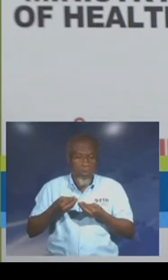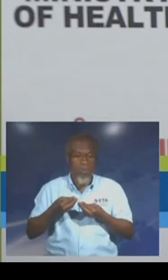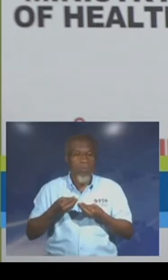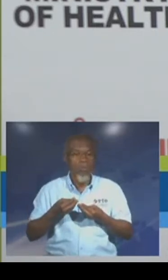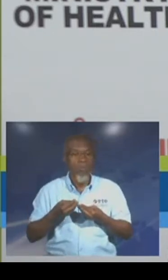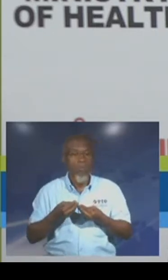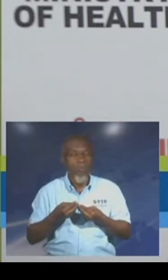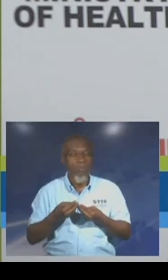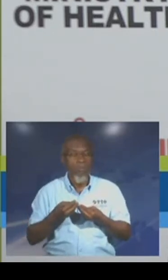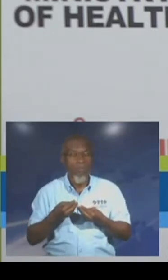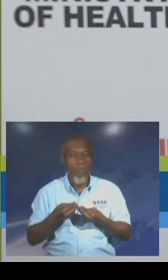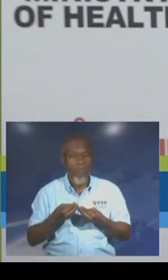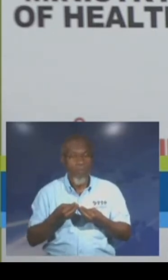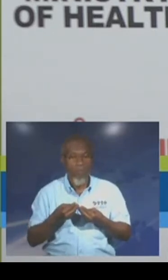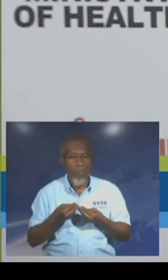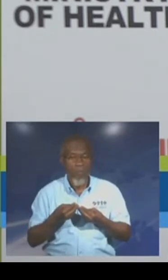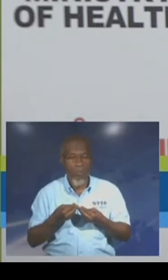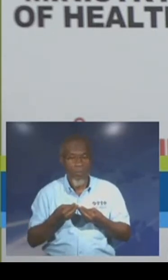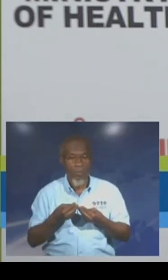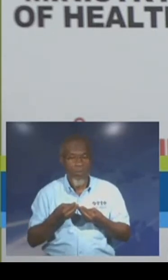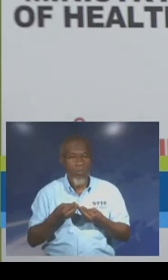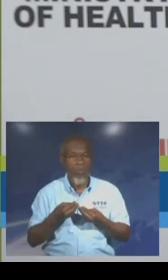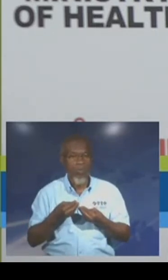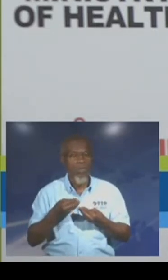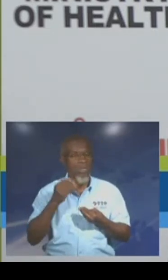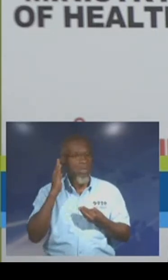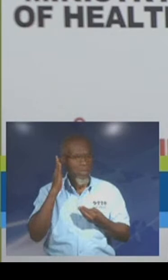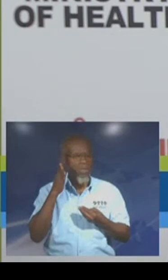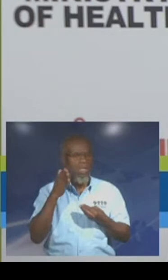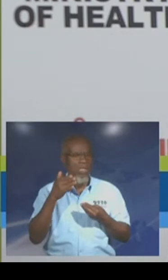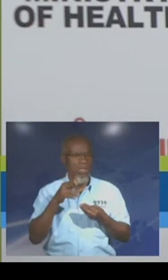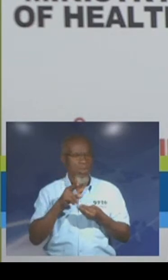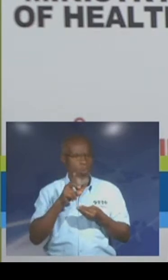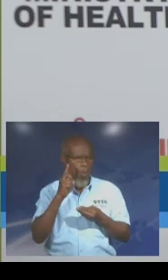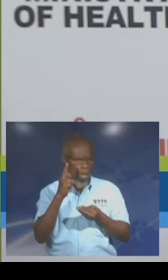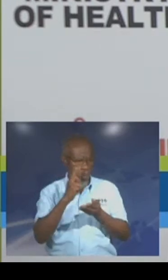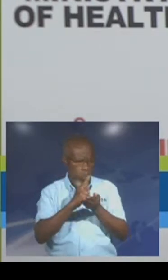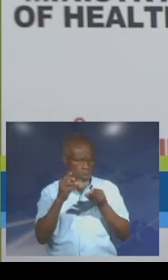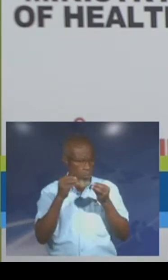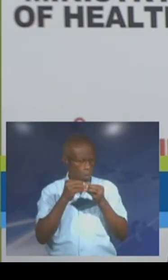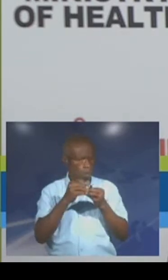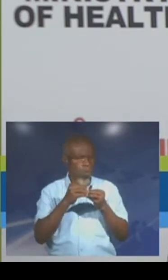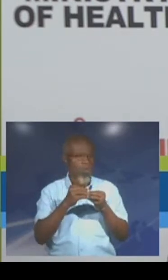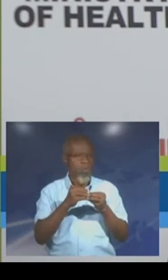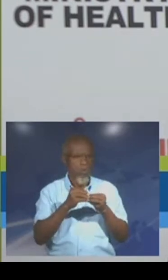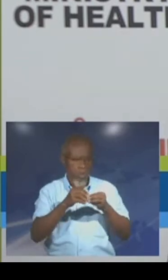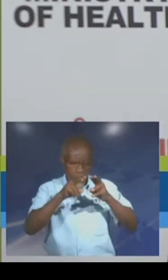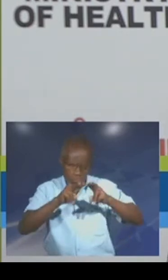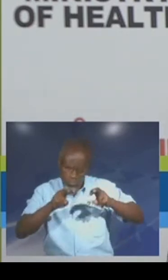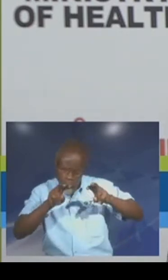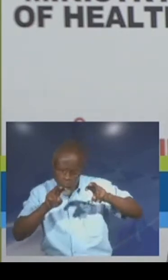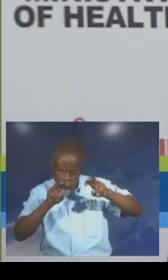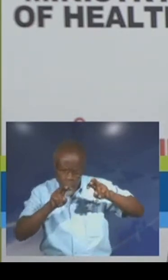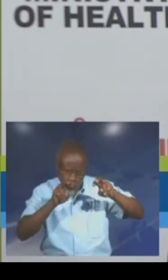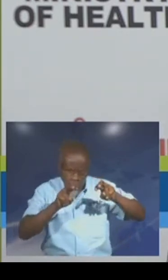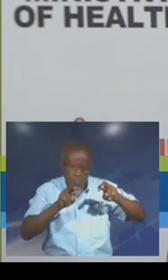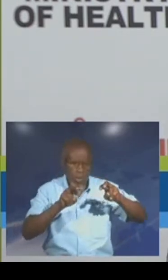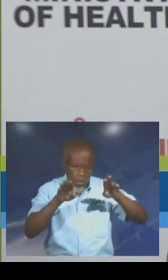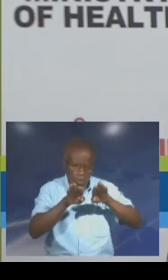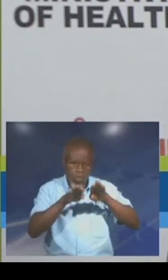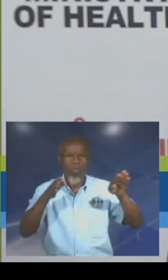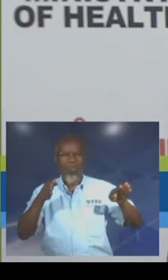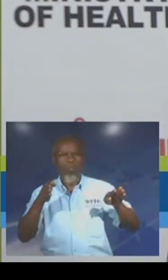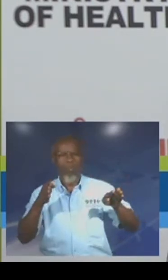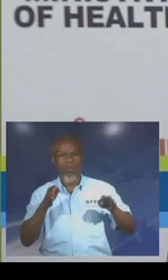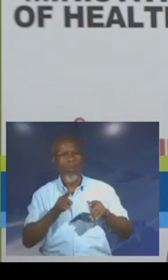and tomorrow, it will take another week for them to do their validation and so on. But as I said, there is